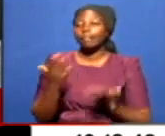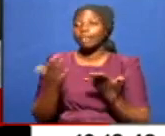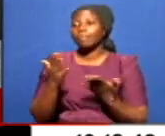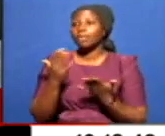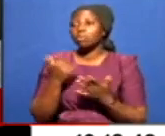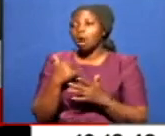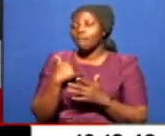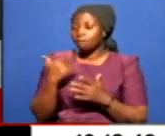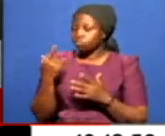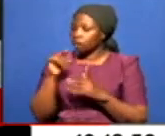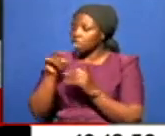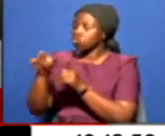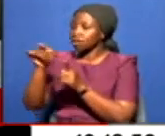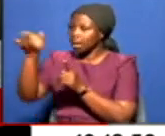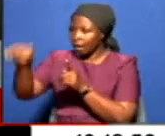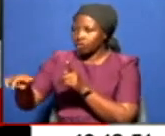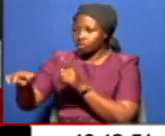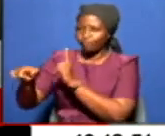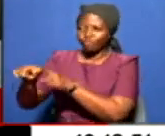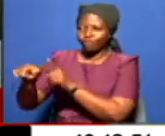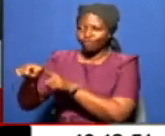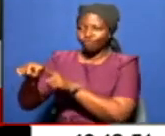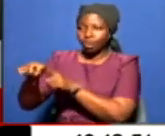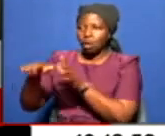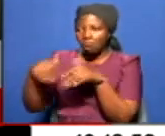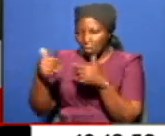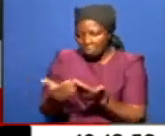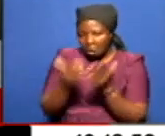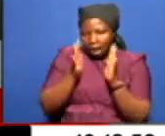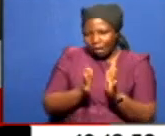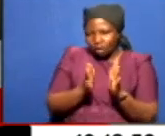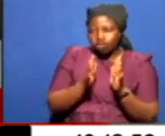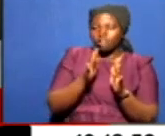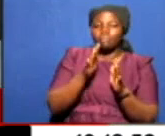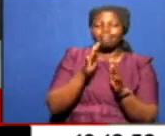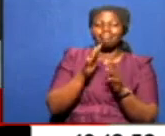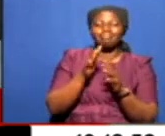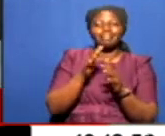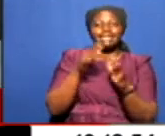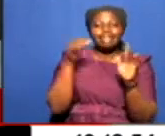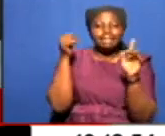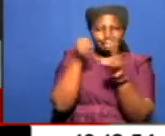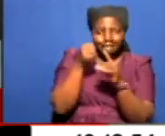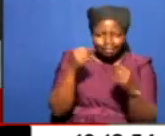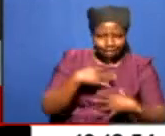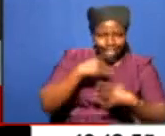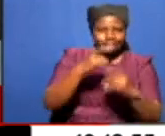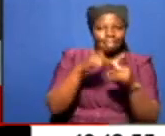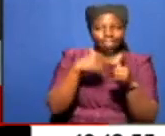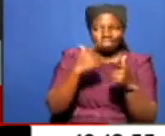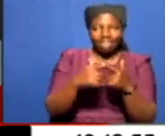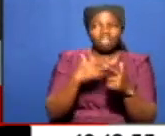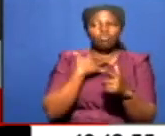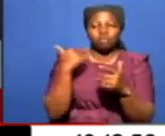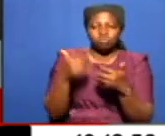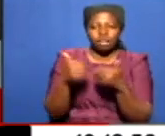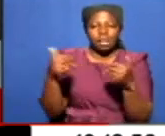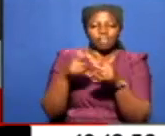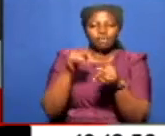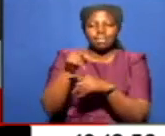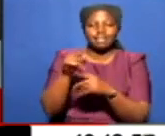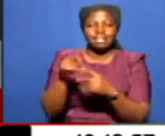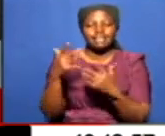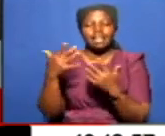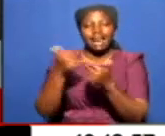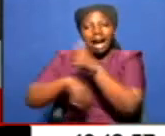person or a person of interest and you want to exonerate them from that act of terror. They could have been a taxi driver